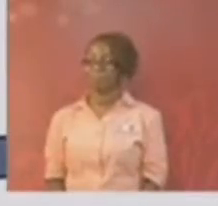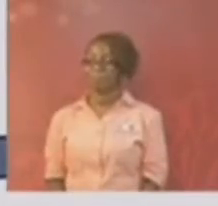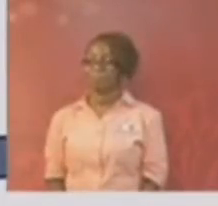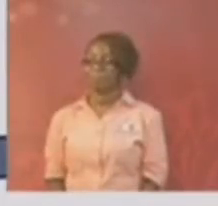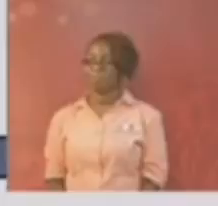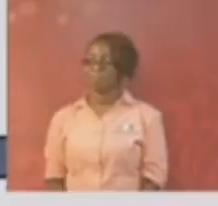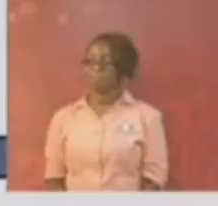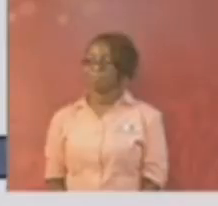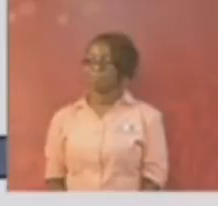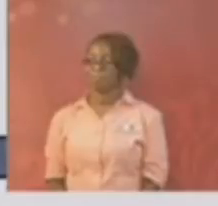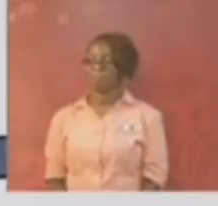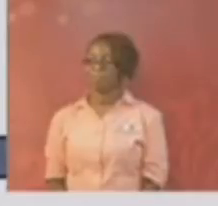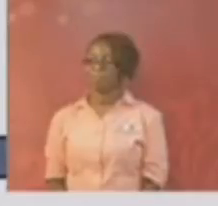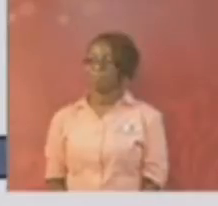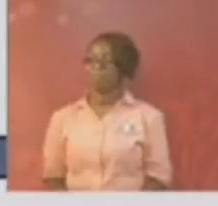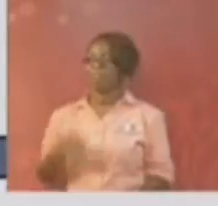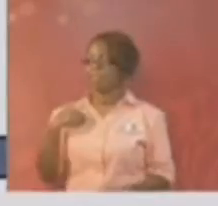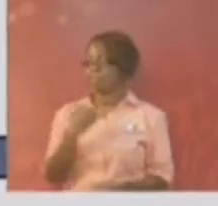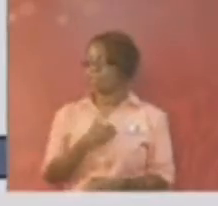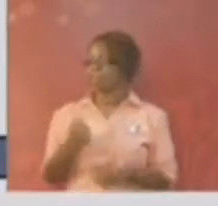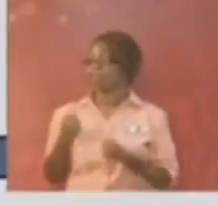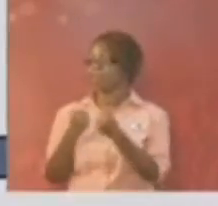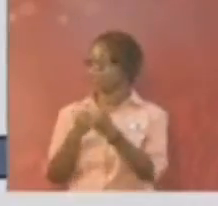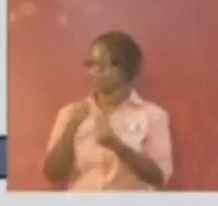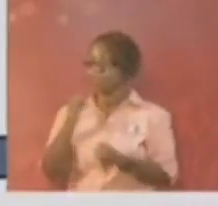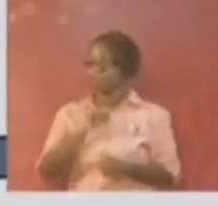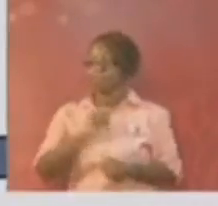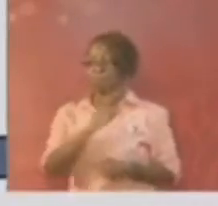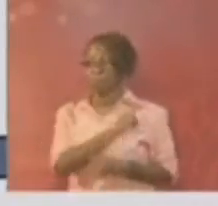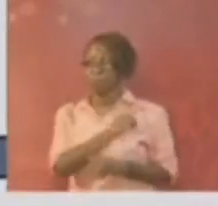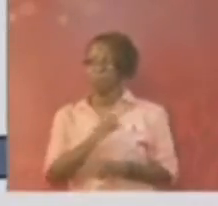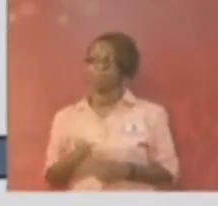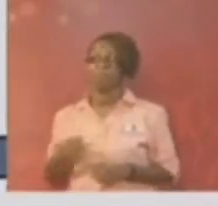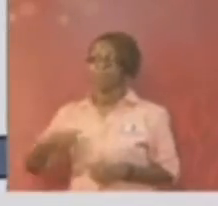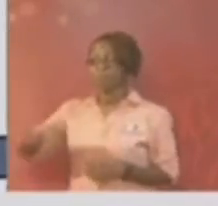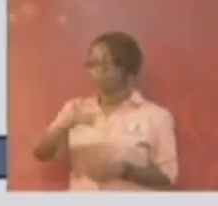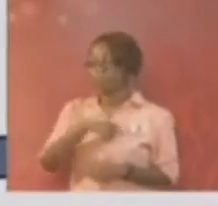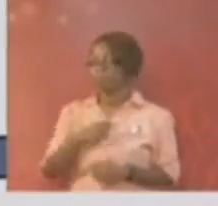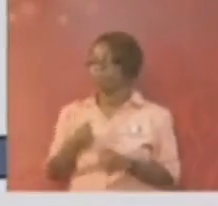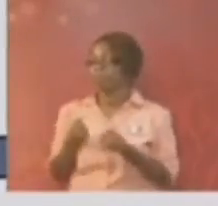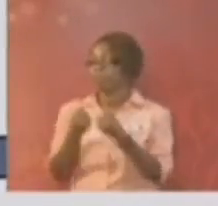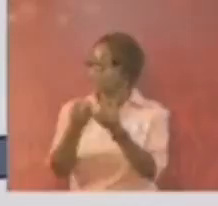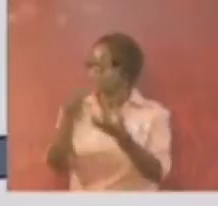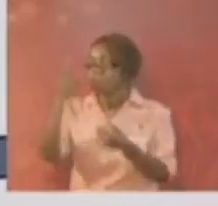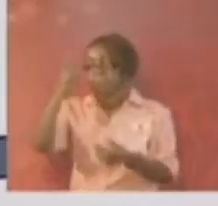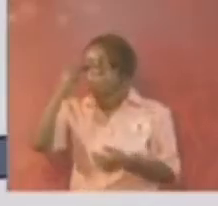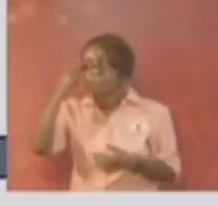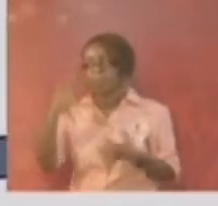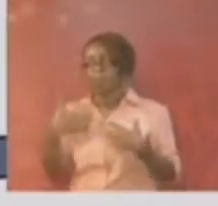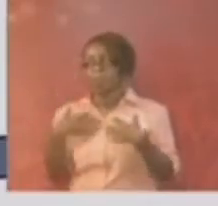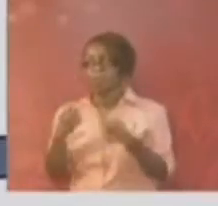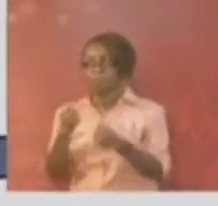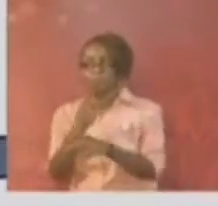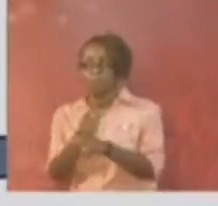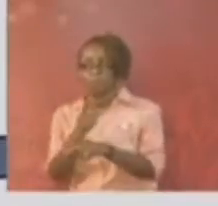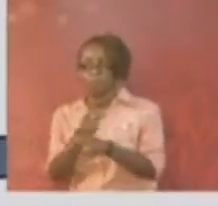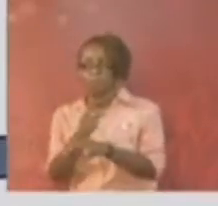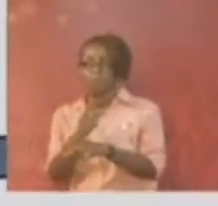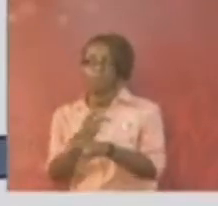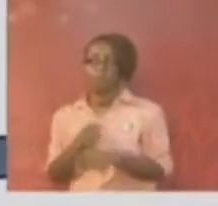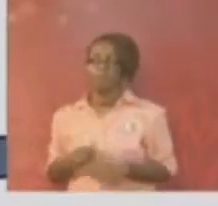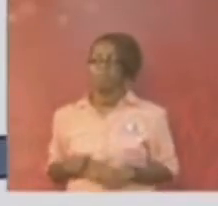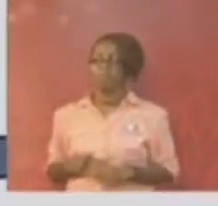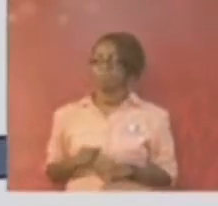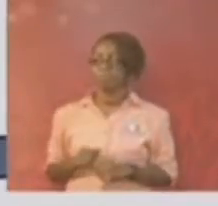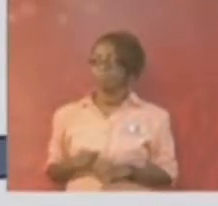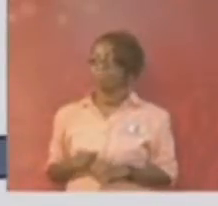support staff, meaning those that are providing mental health care themselves, are receiving a lot